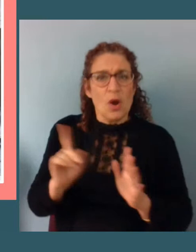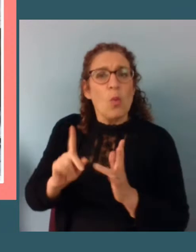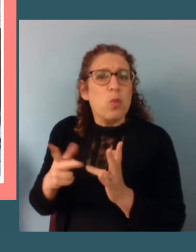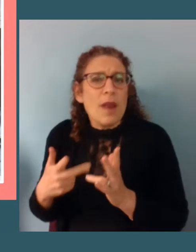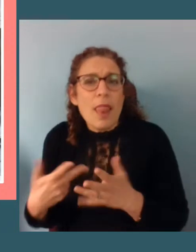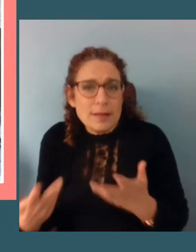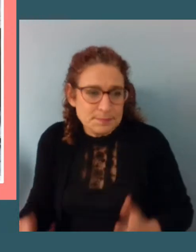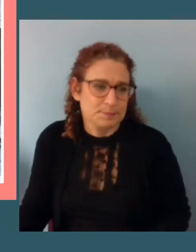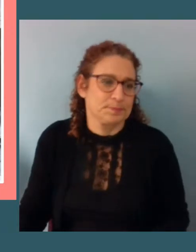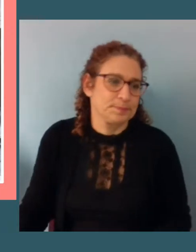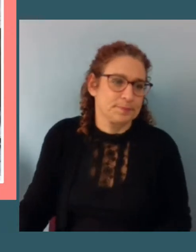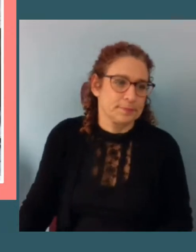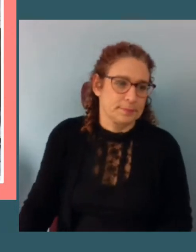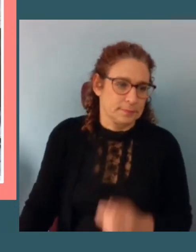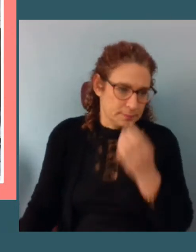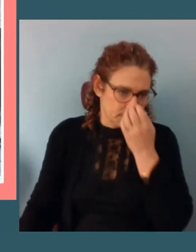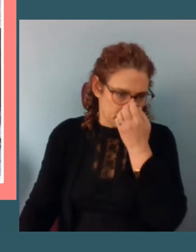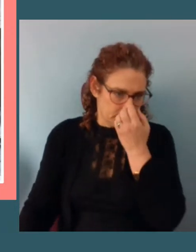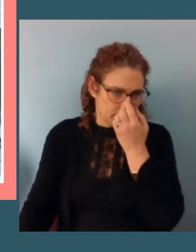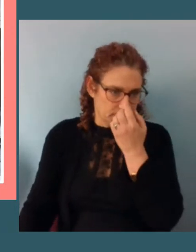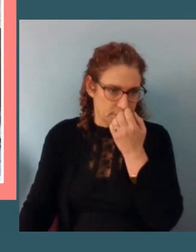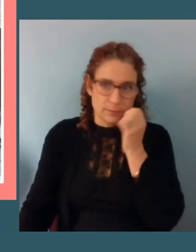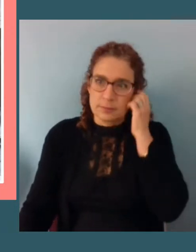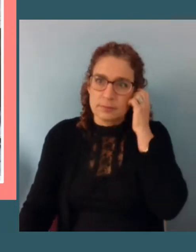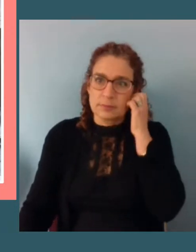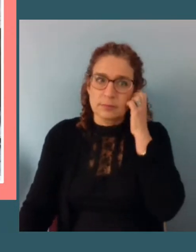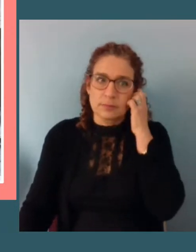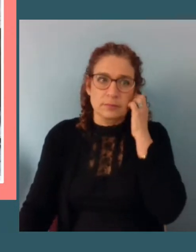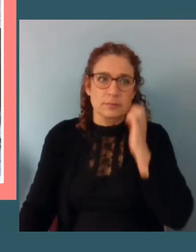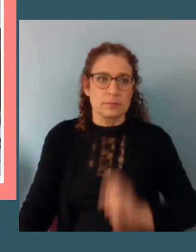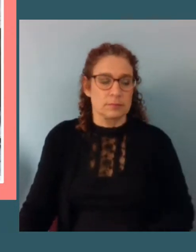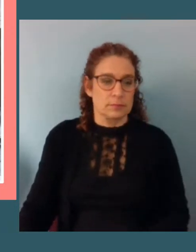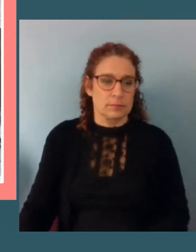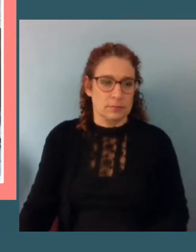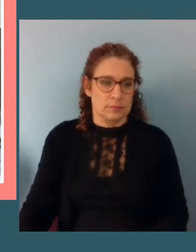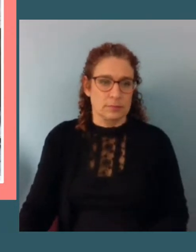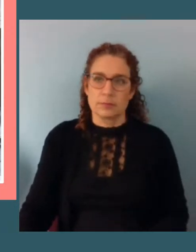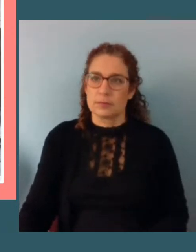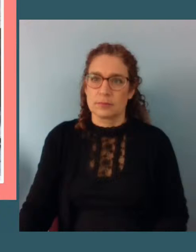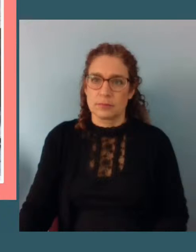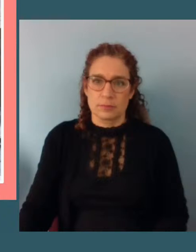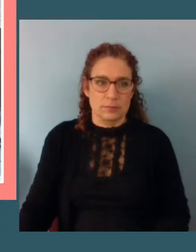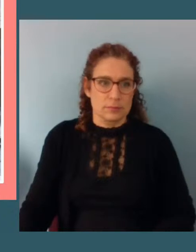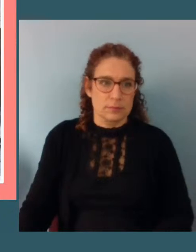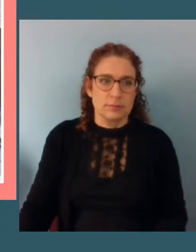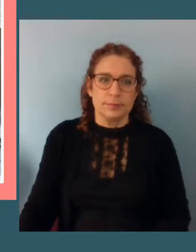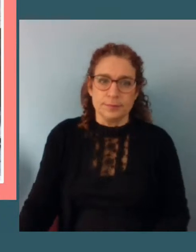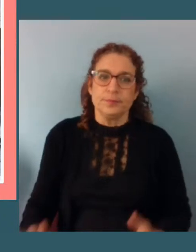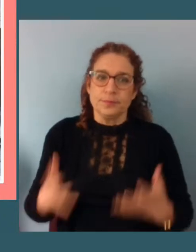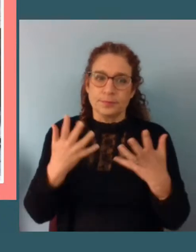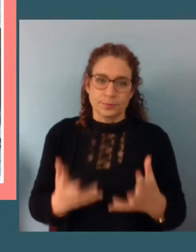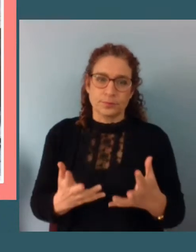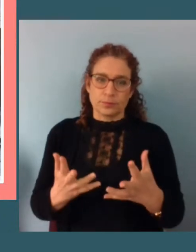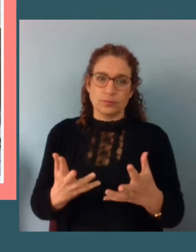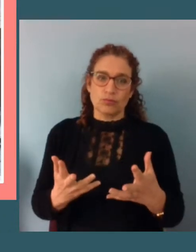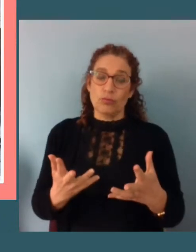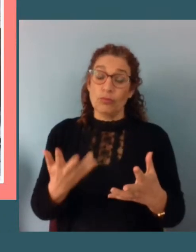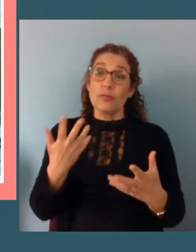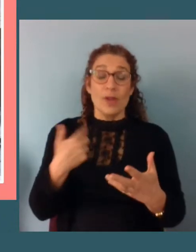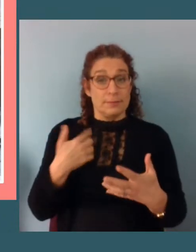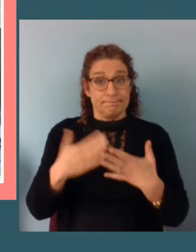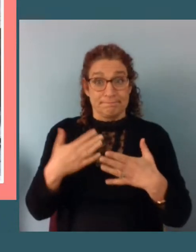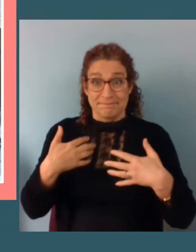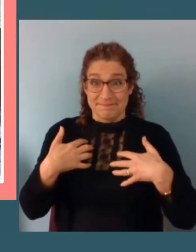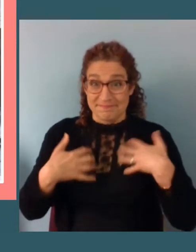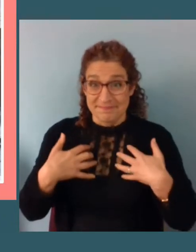improve psychological health for our patients and families with food allergy? Well, really exciting. We've